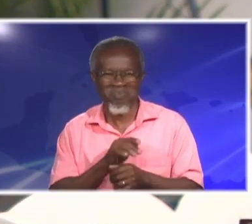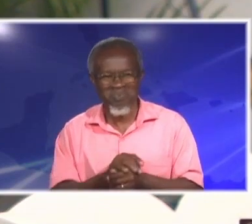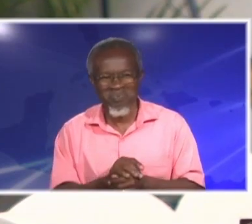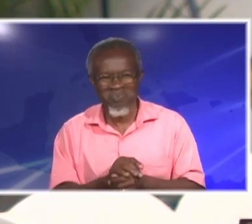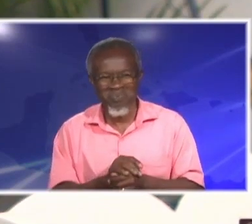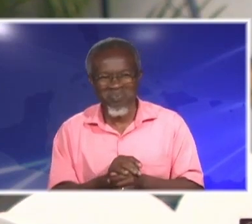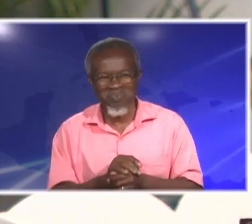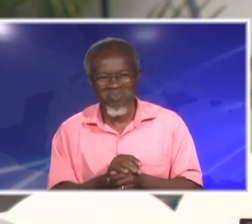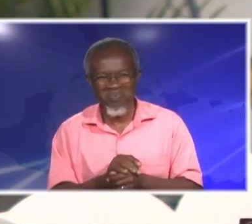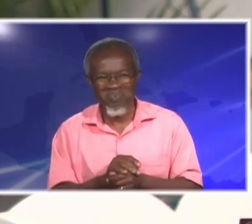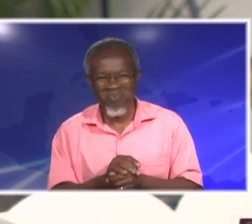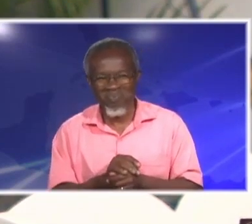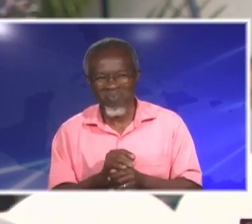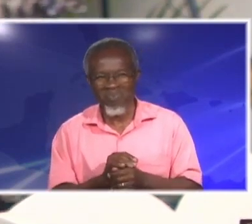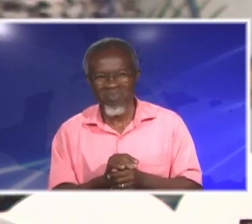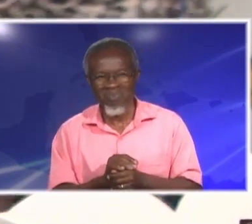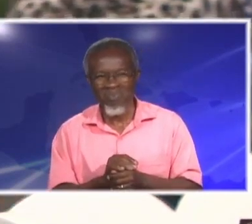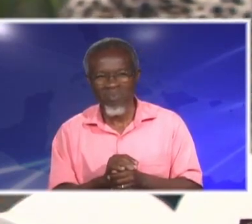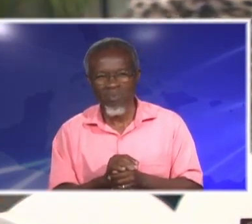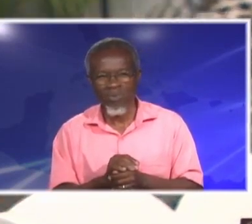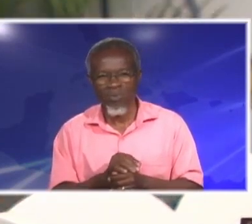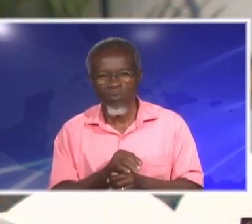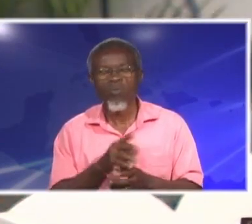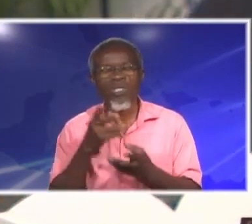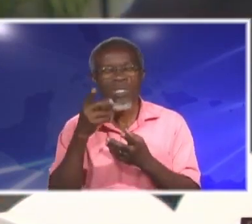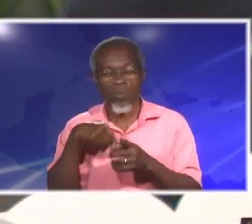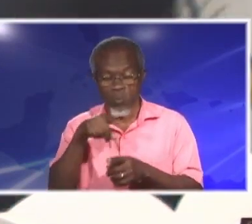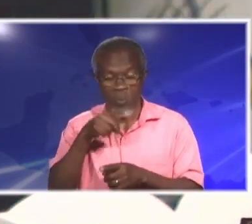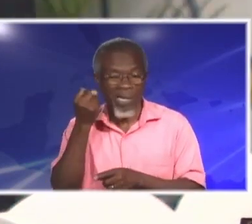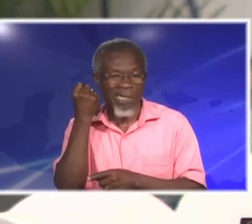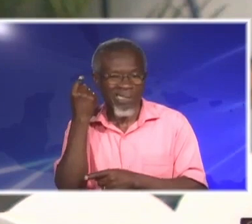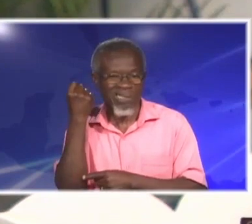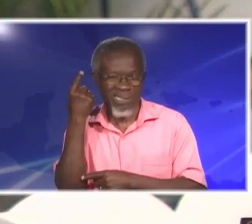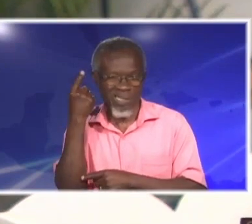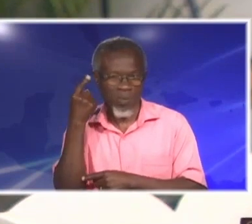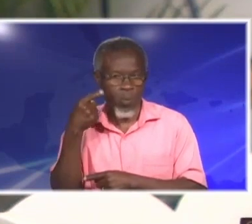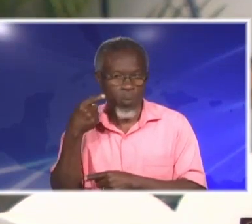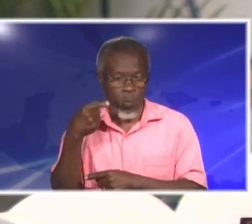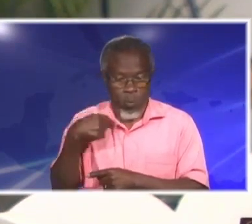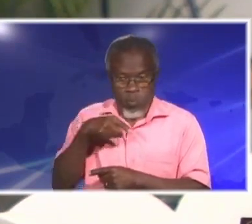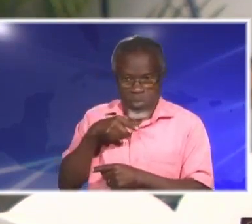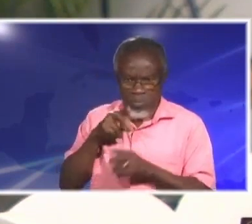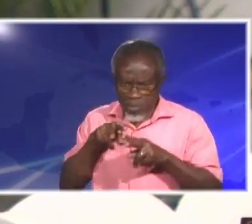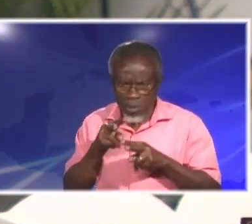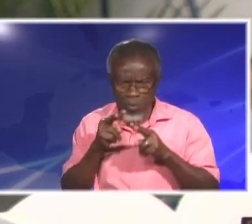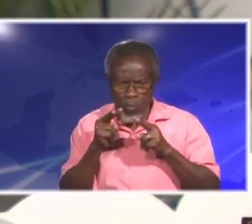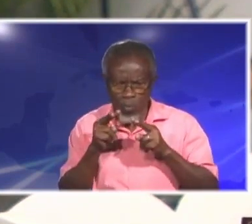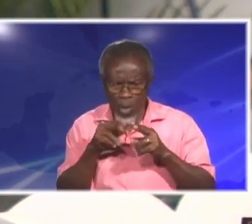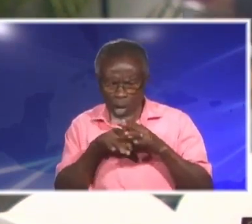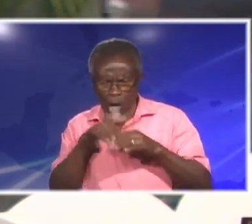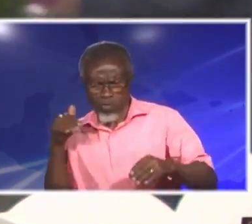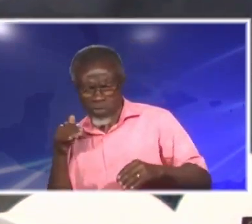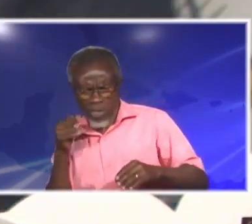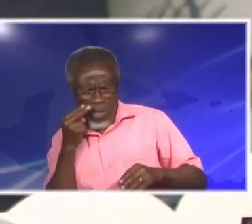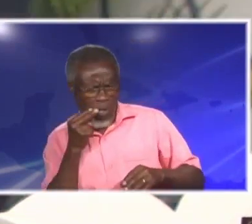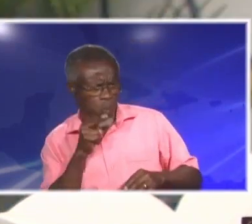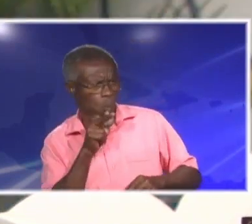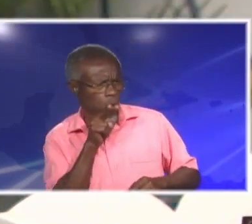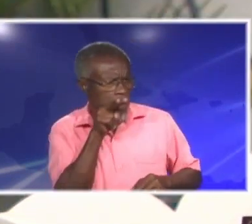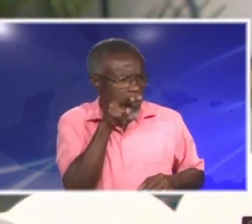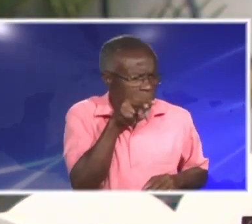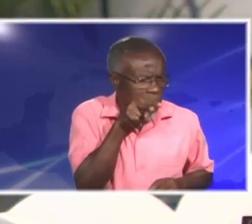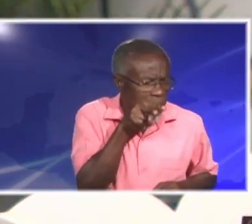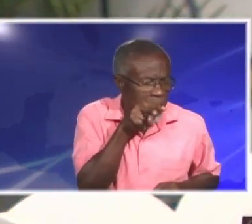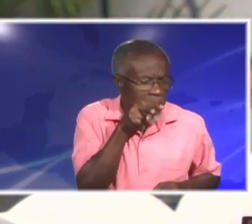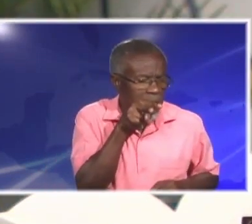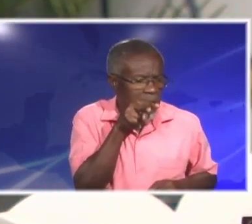But one of the things we understand is that we on the outside, we see things a particular way that may